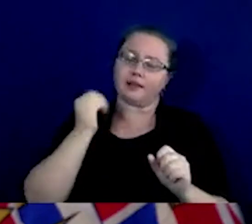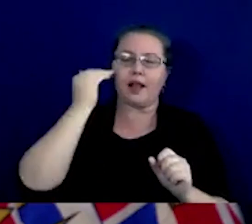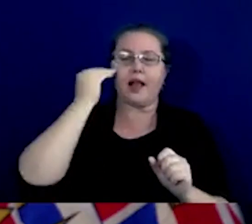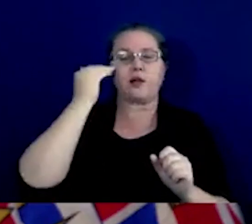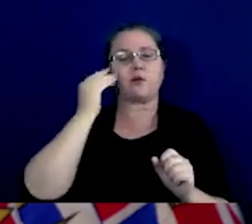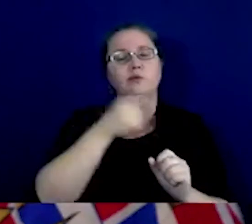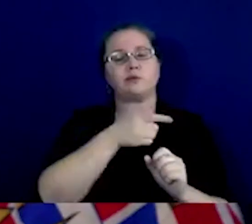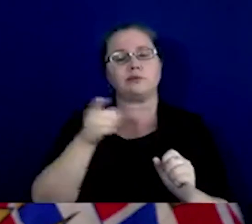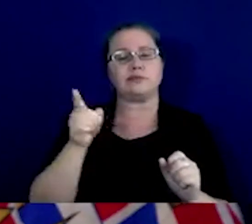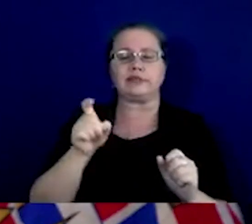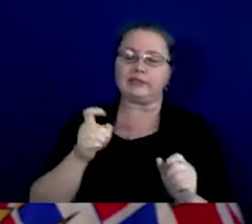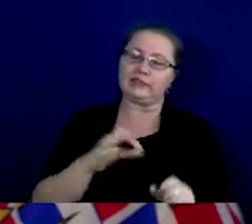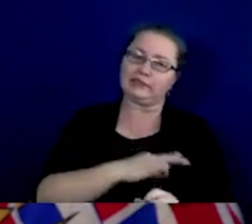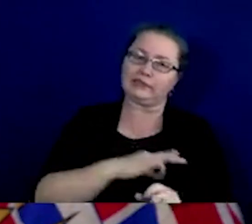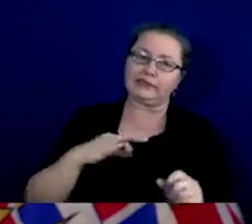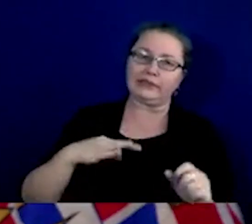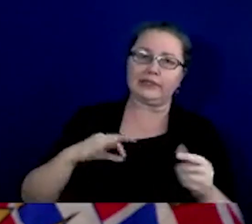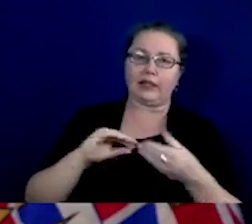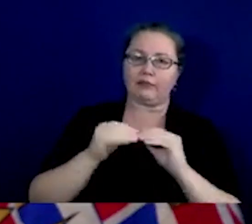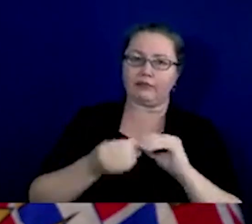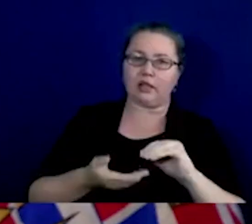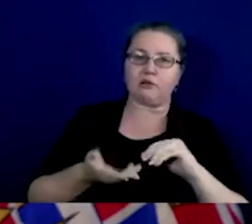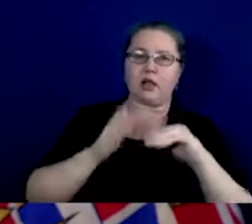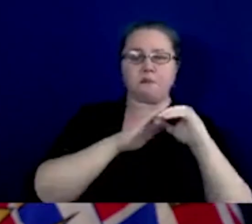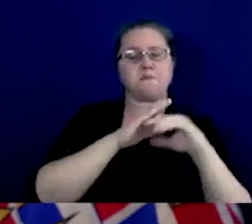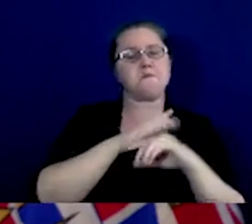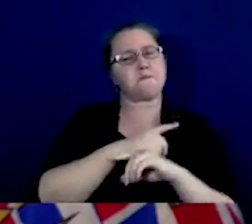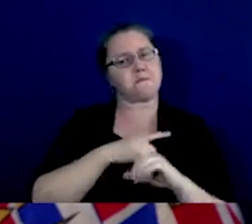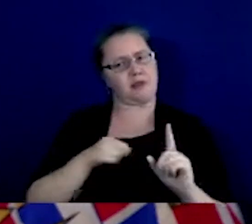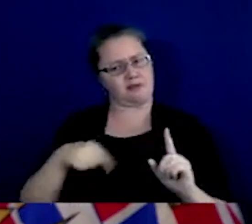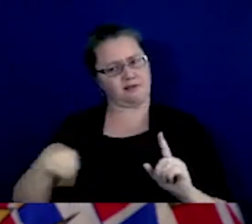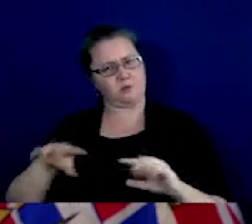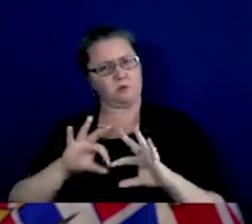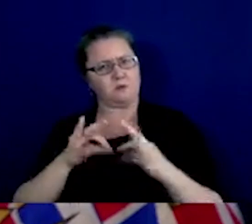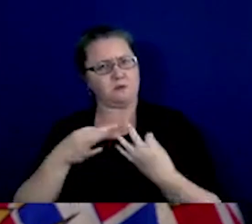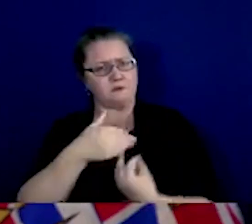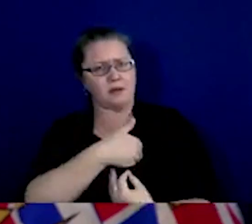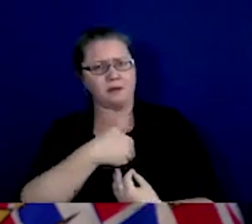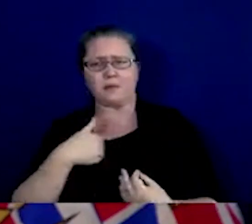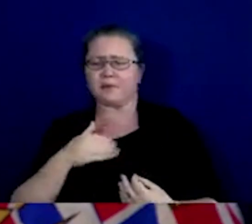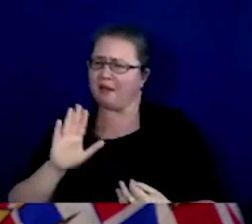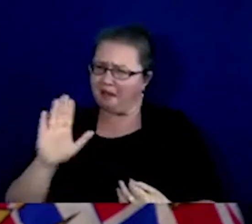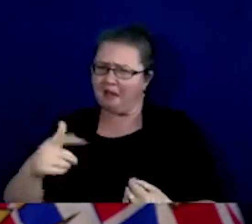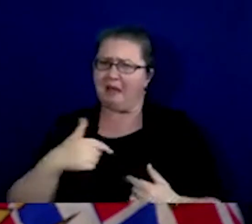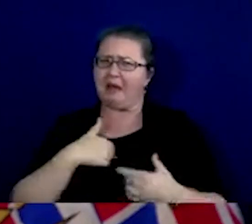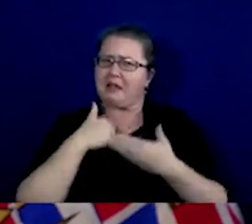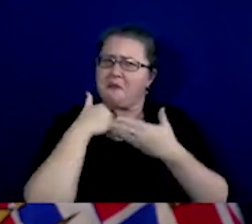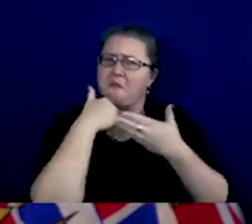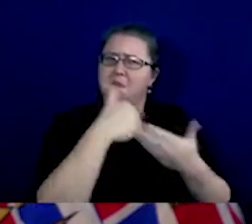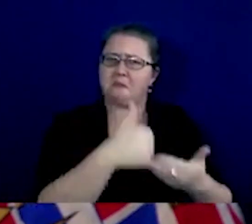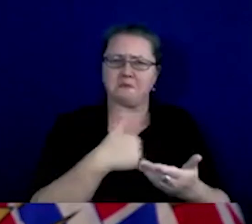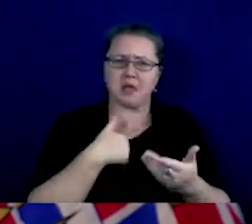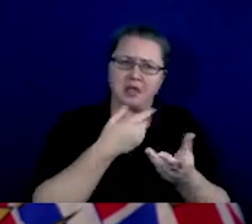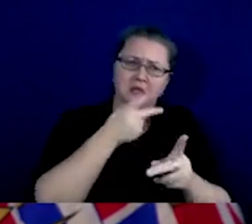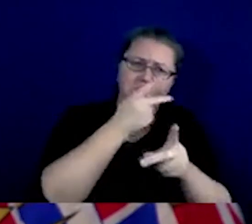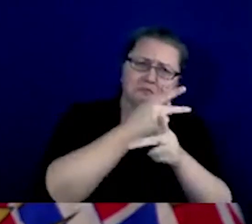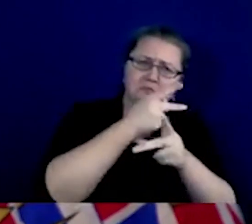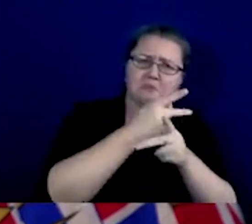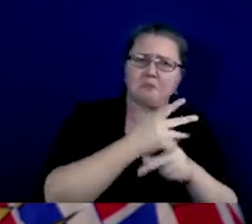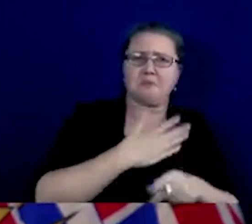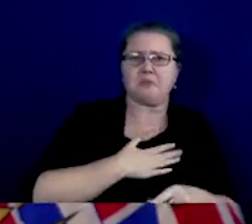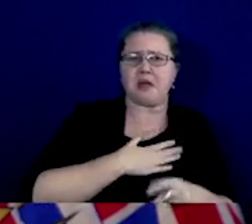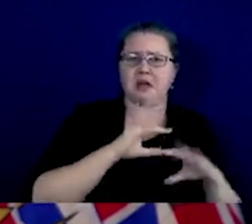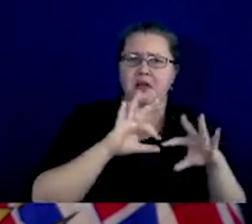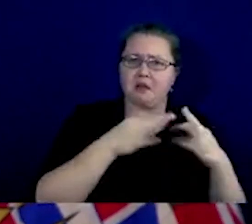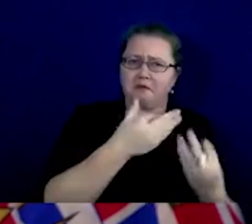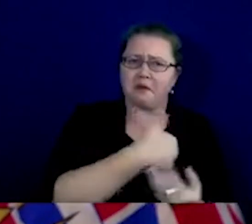and we can see it happening in some places, this virus is very pernicious, and when it gets into that environment,